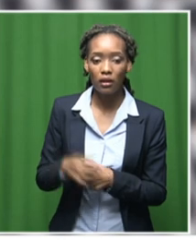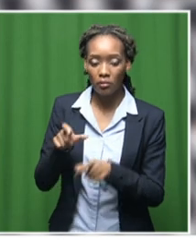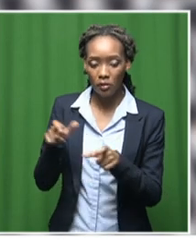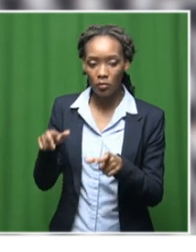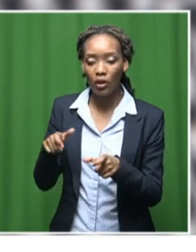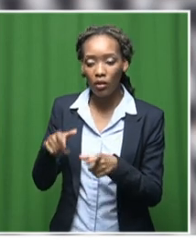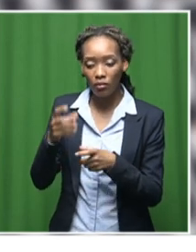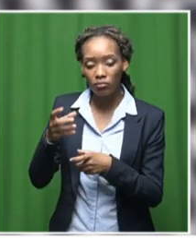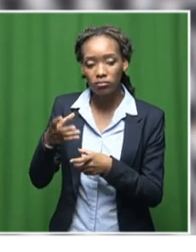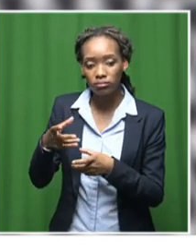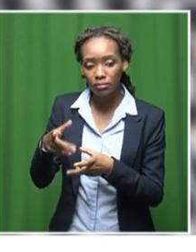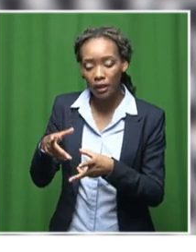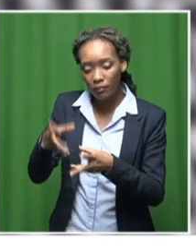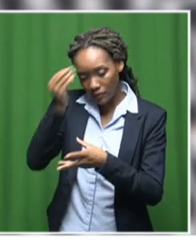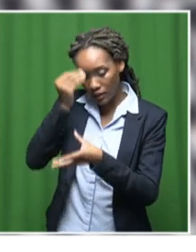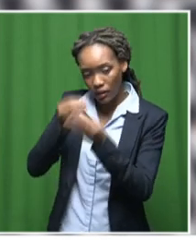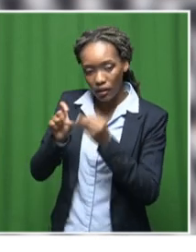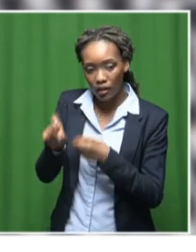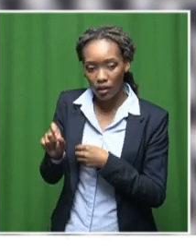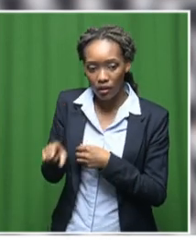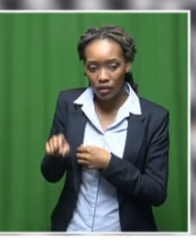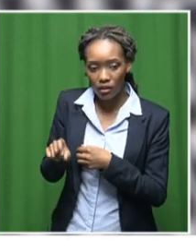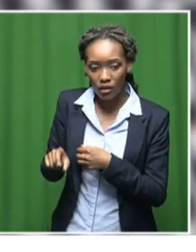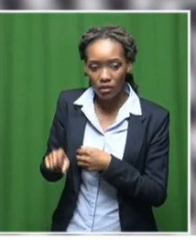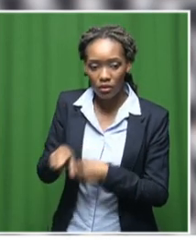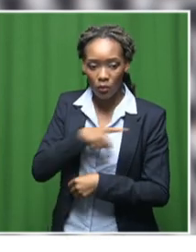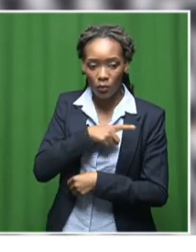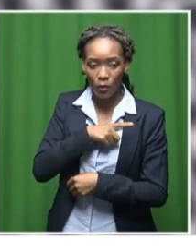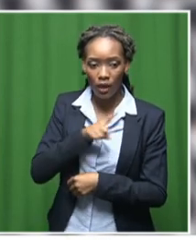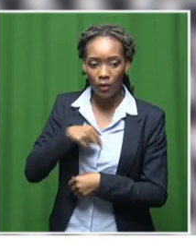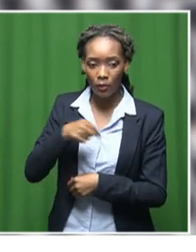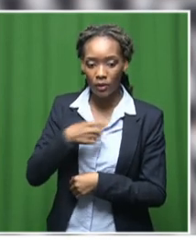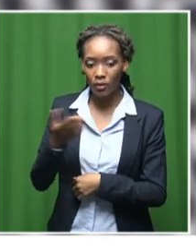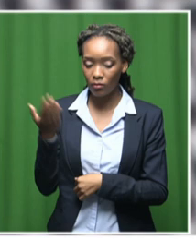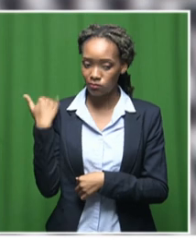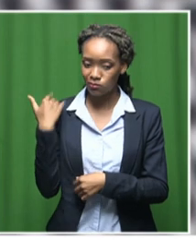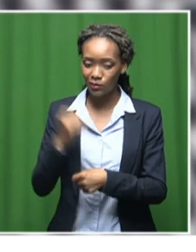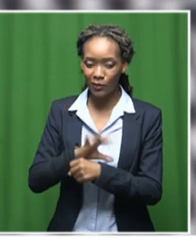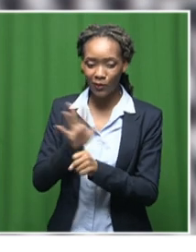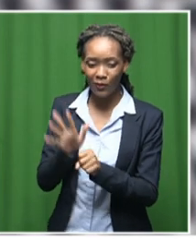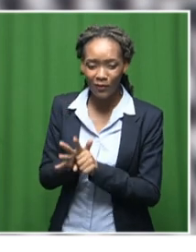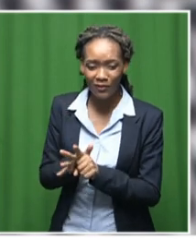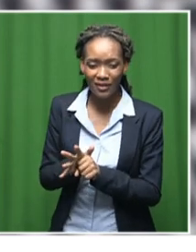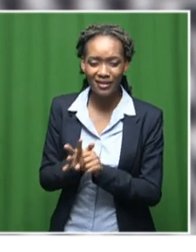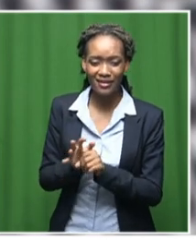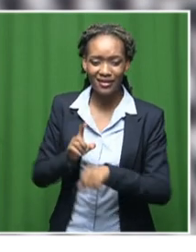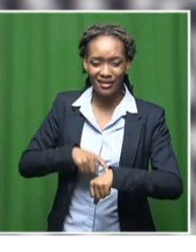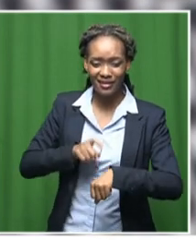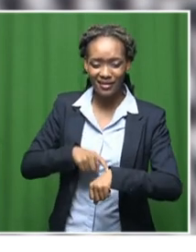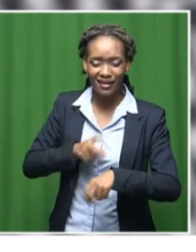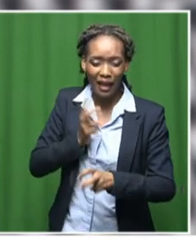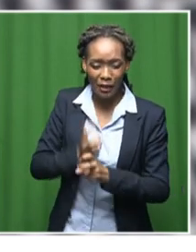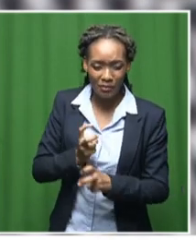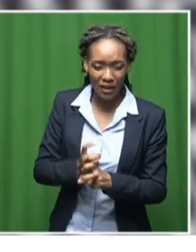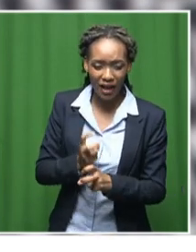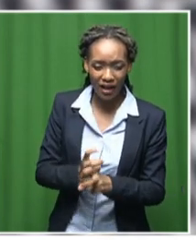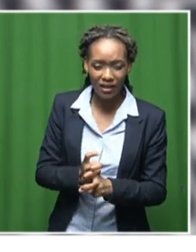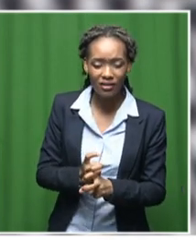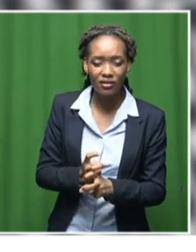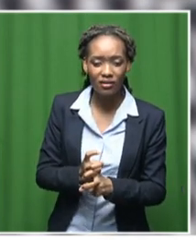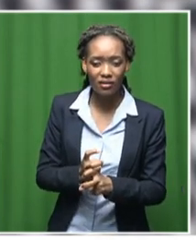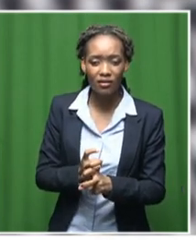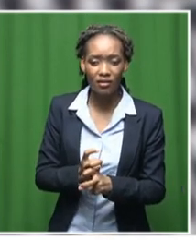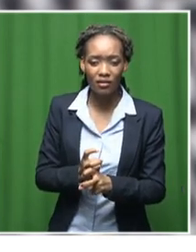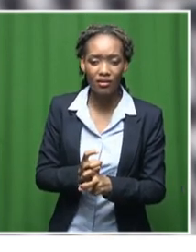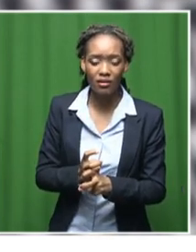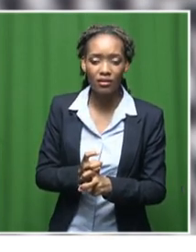hope. You know, we've been through a very tough time with COVID and, you know, all those things that it wants to dim your life.